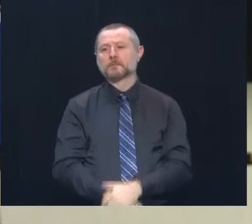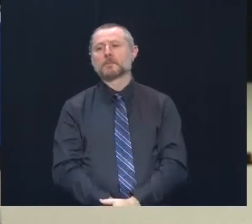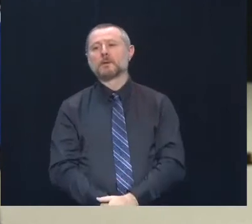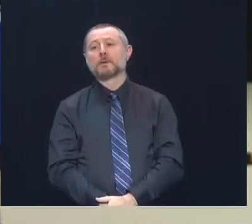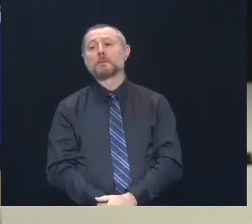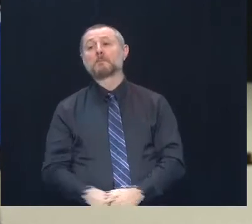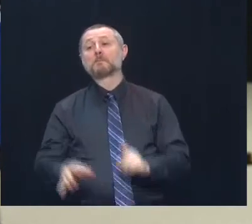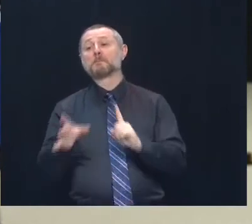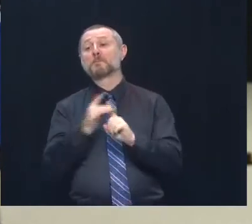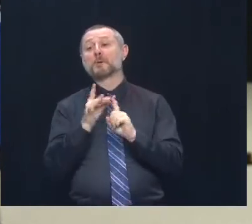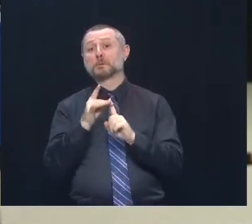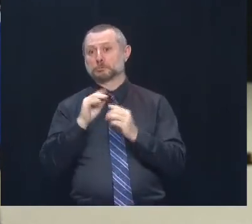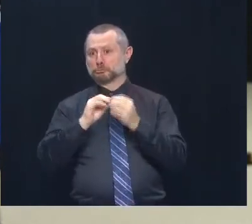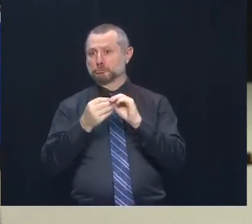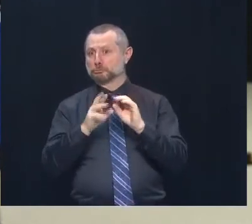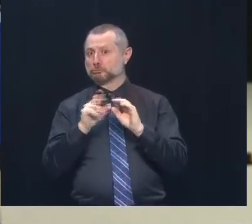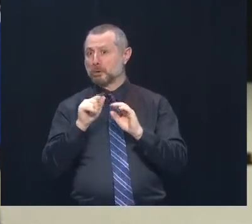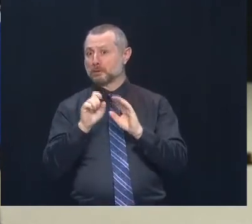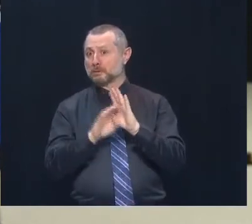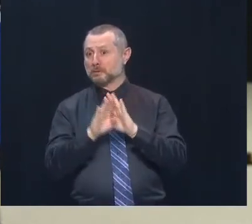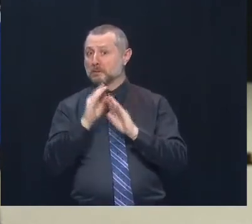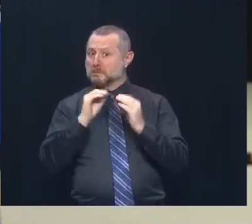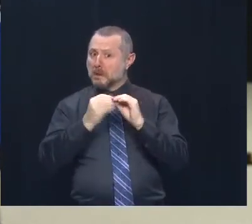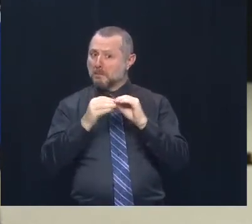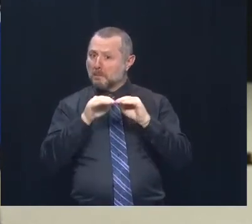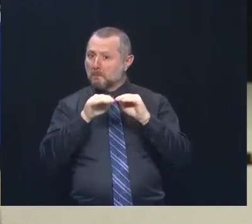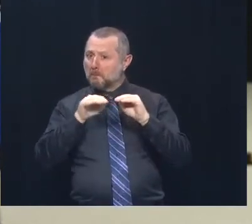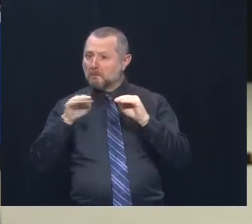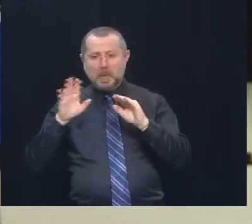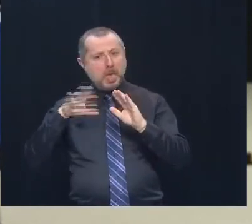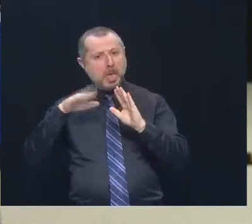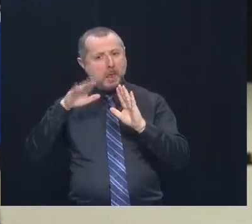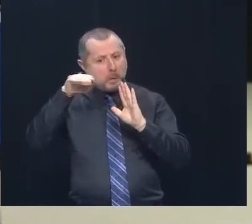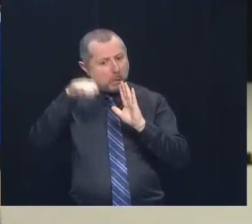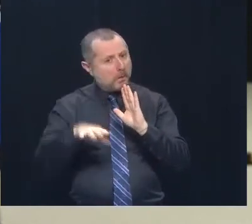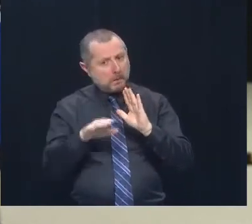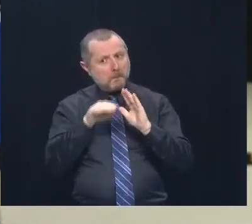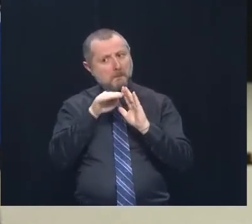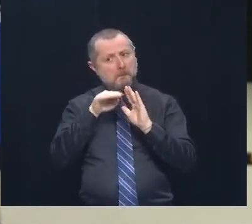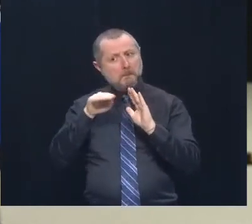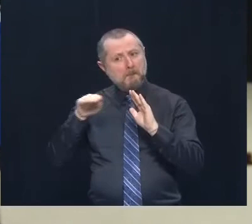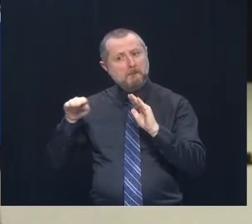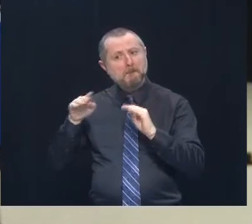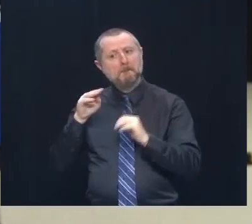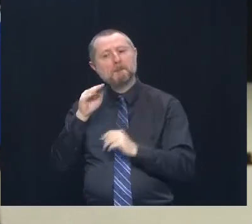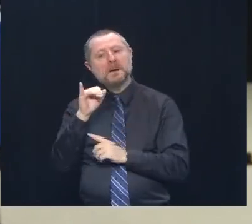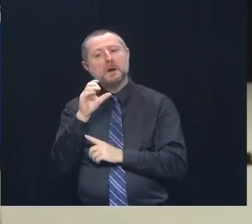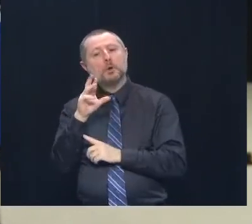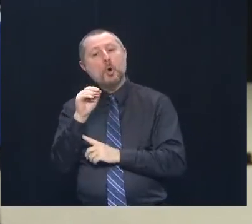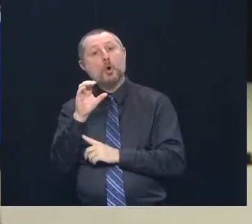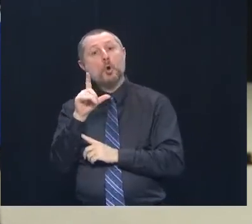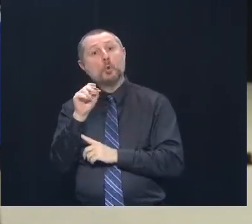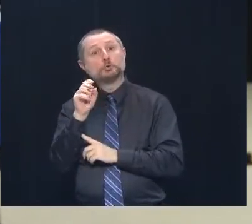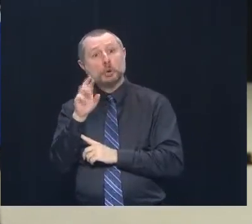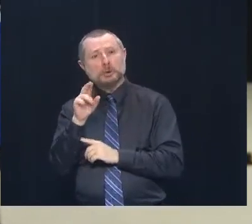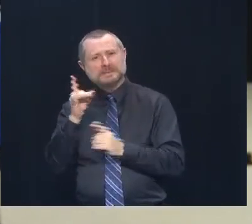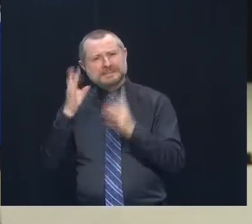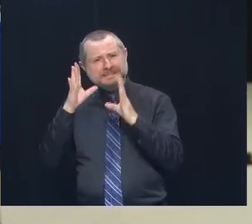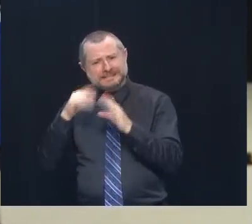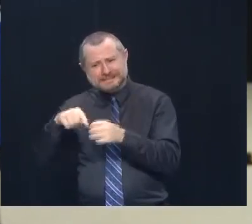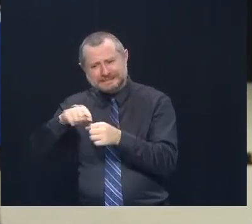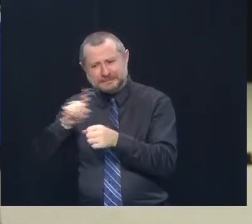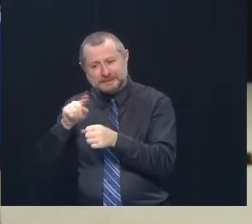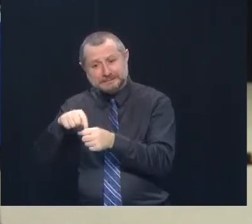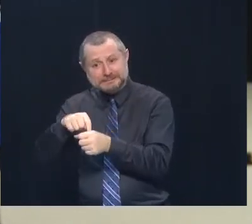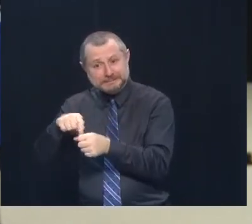activity rate has started to level off, but it certainly hasn't gone down since the microcluster zone was put into place there. Is it working in